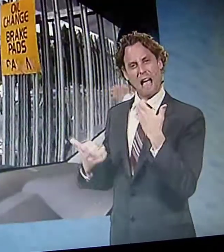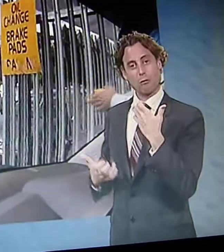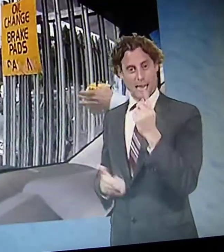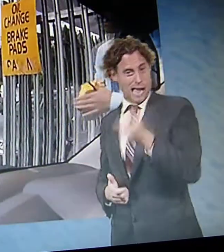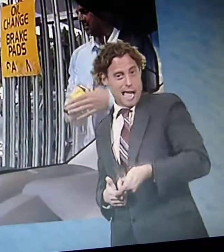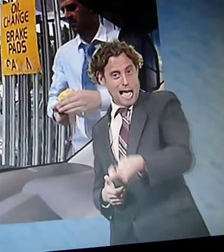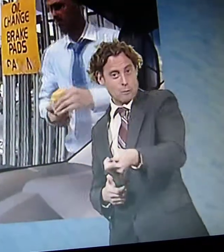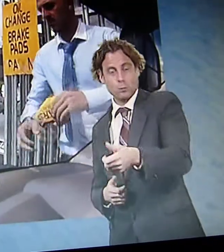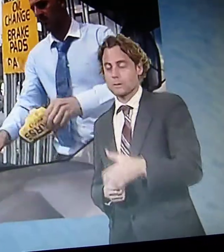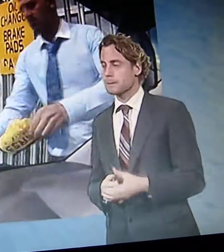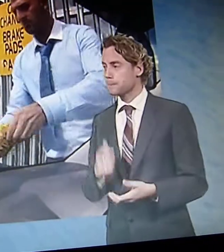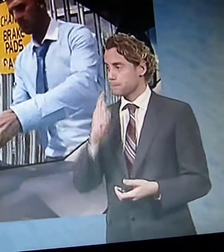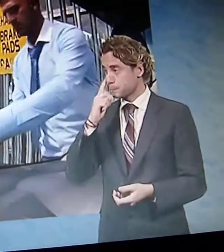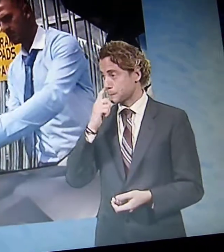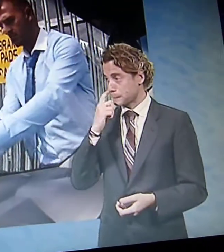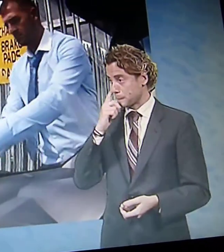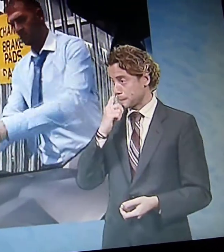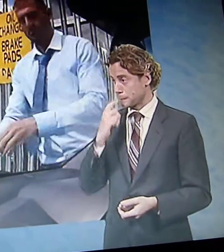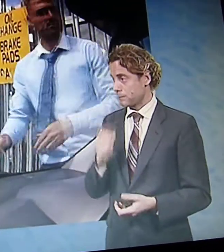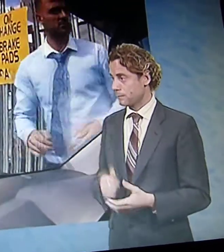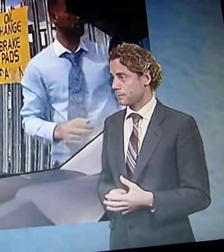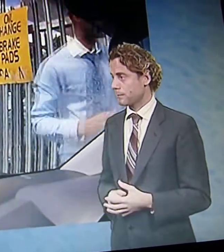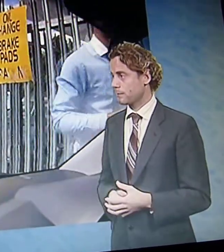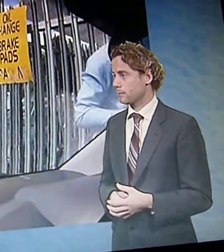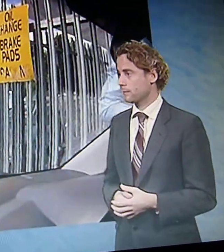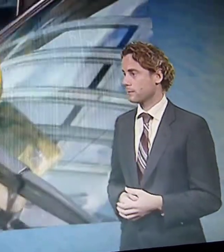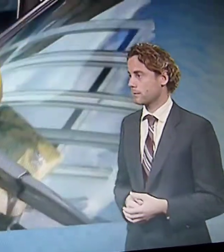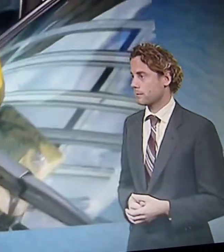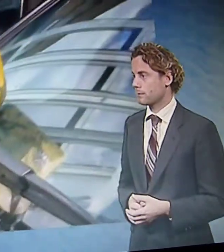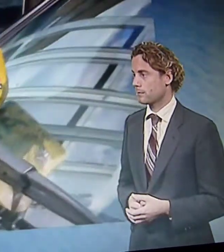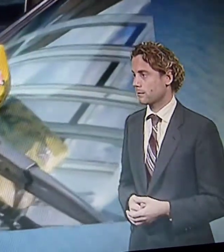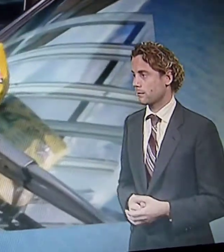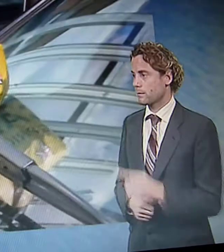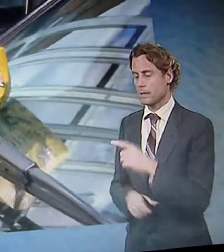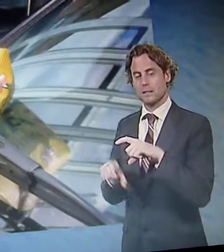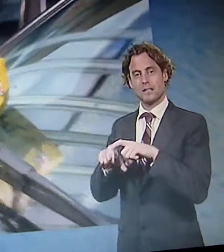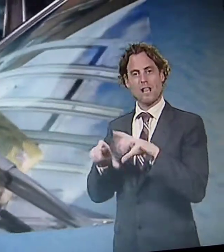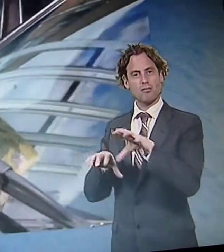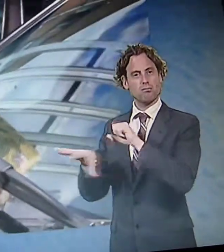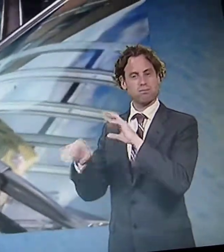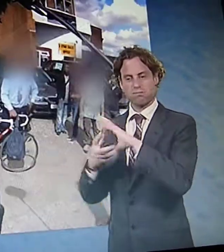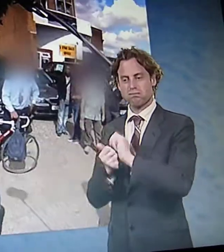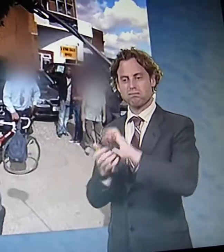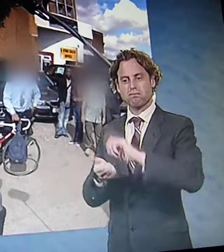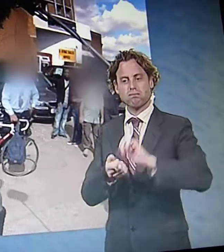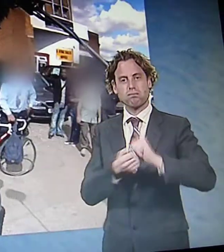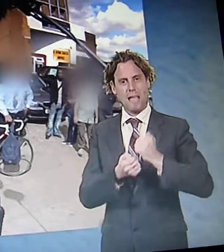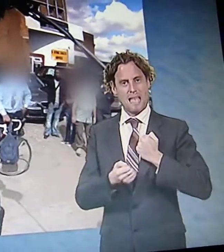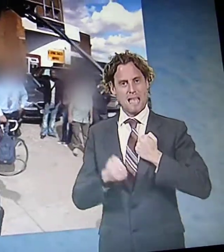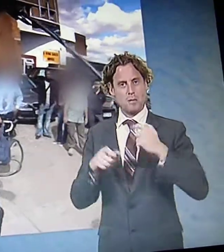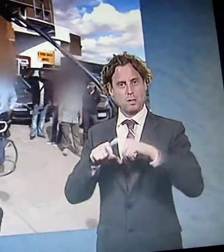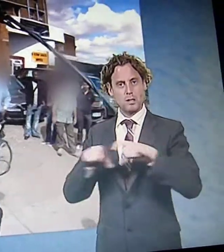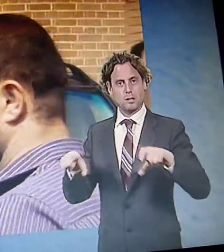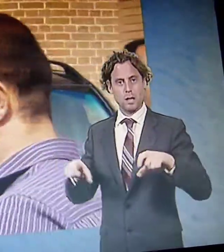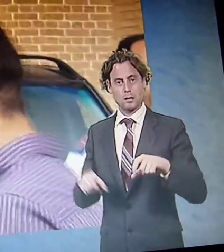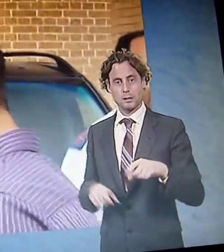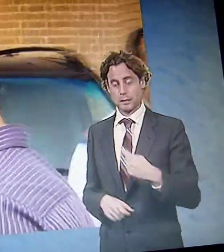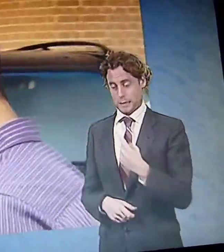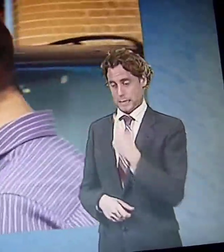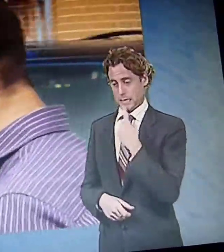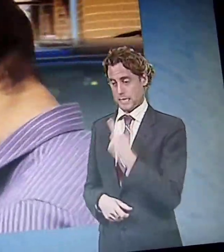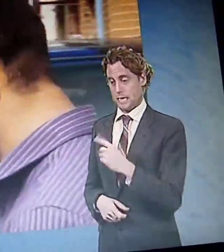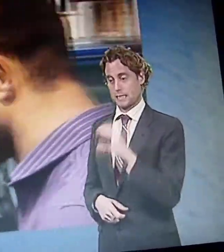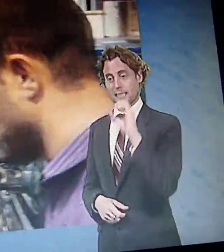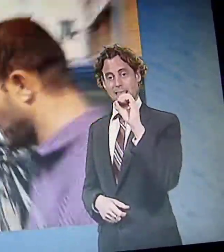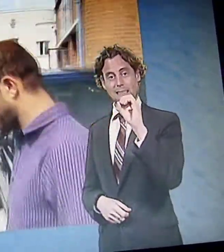Seriously, just get okay, move the car, so if we move the car... Seriously. Oh, those are our signs. Yeah. He screwed up all our signs. Yeah. Look, because they say zero